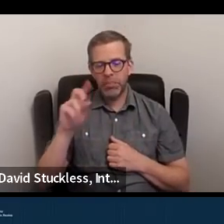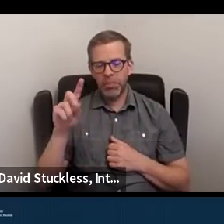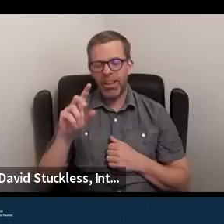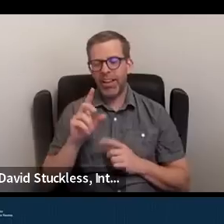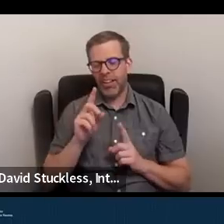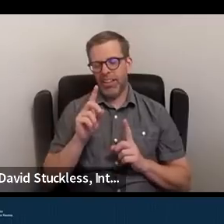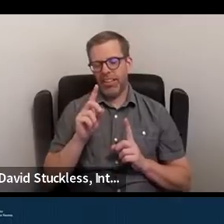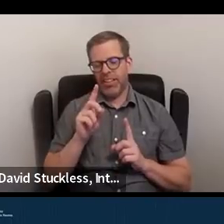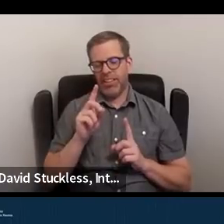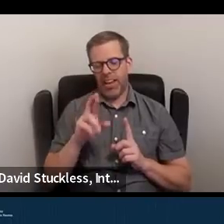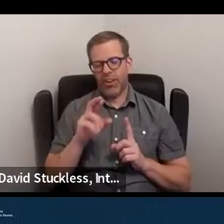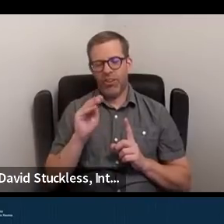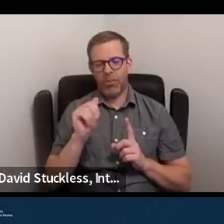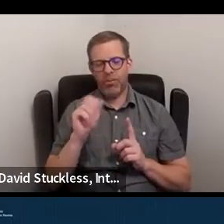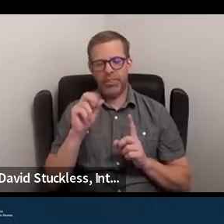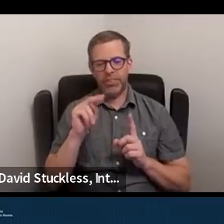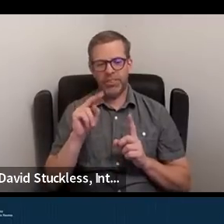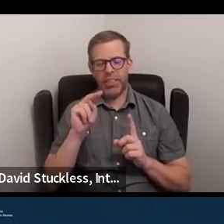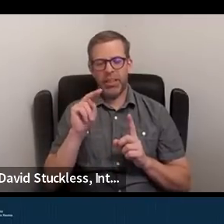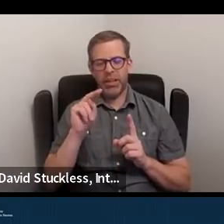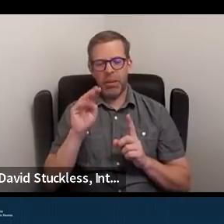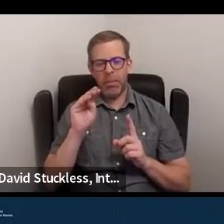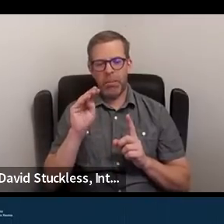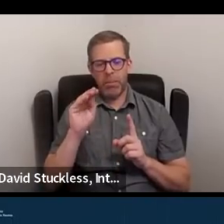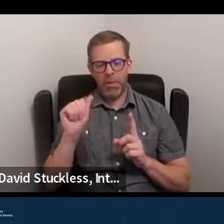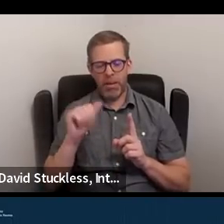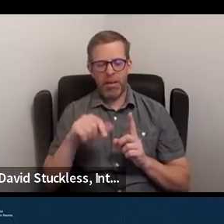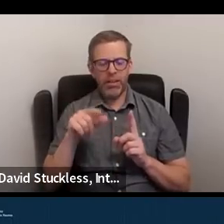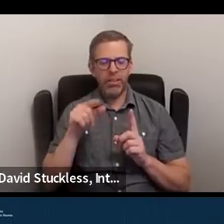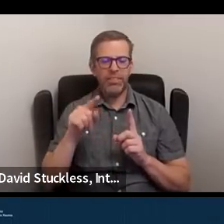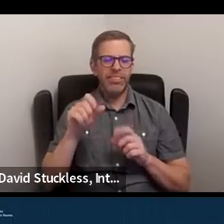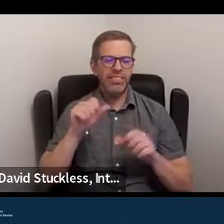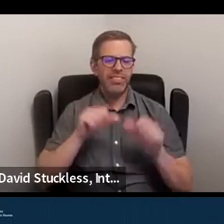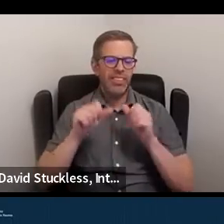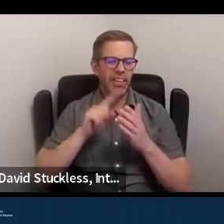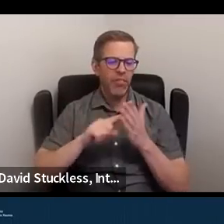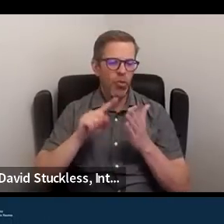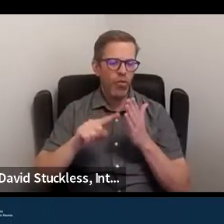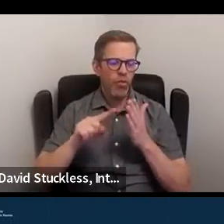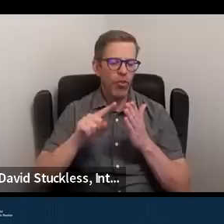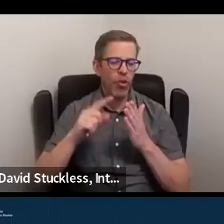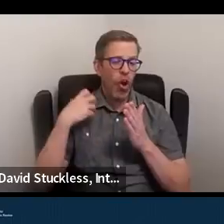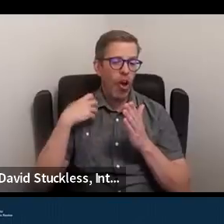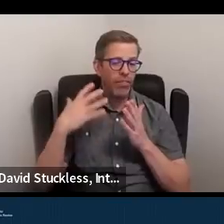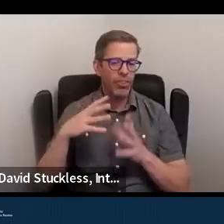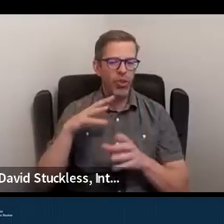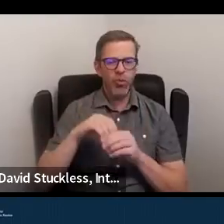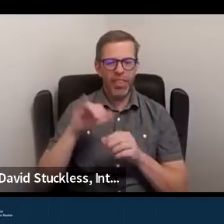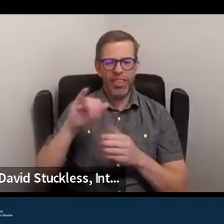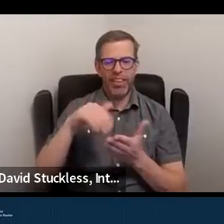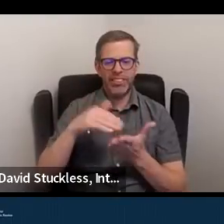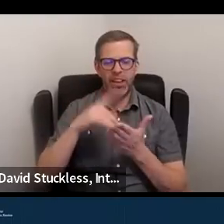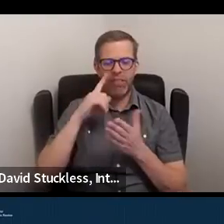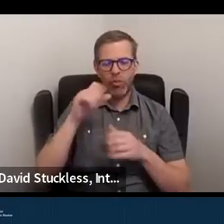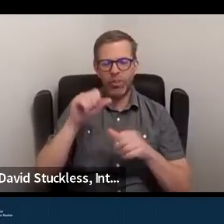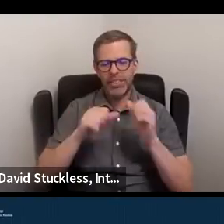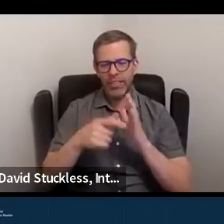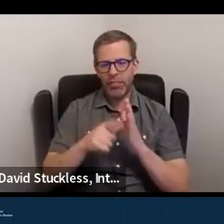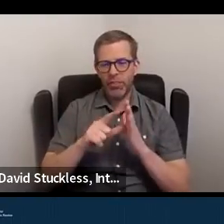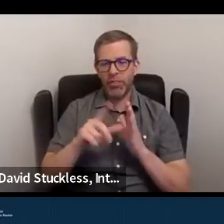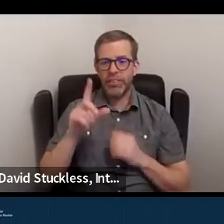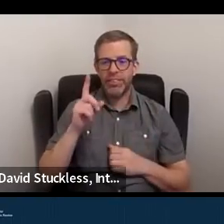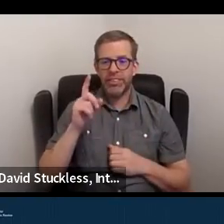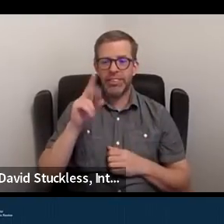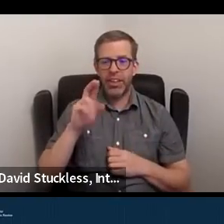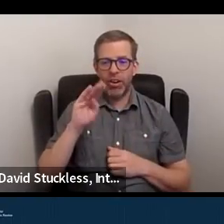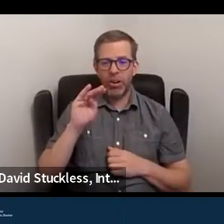Mason-Ma, who is a scientific review officer within the Center for Scientific Review. Dr. Michael Sesma,